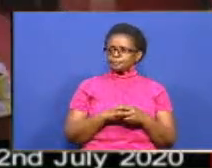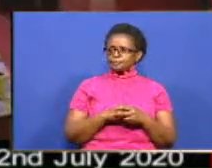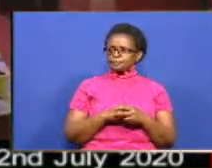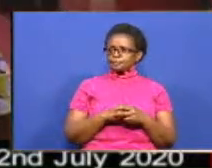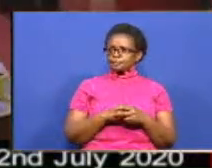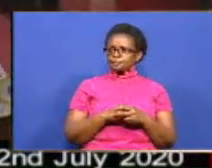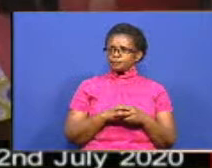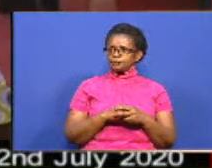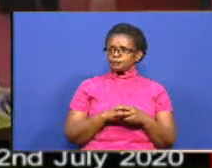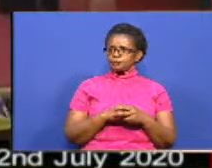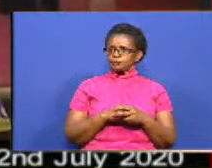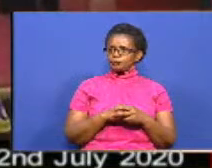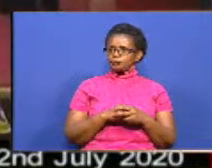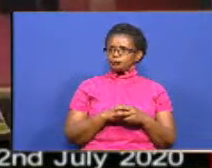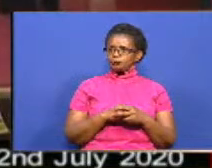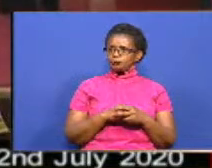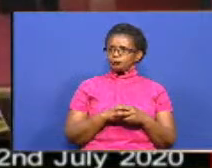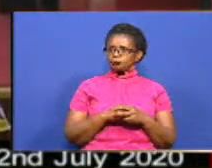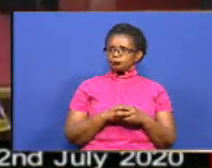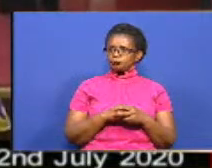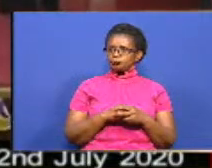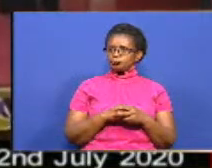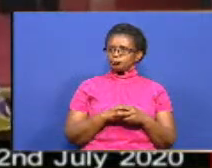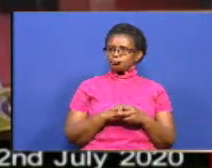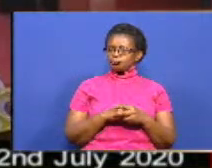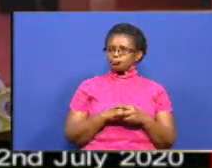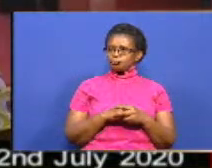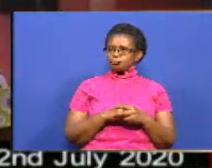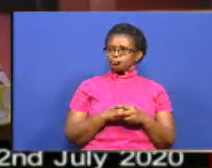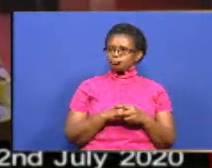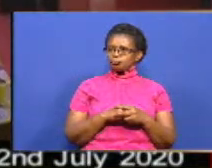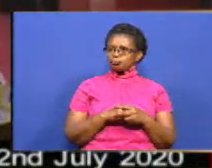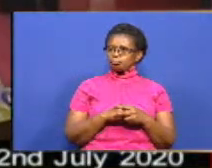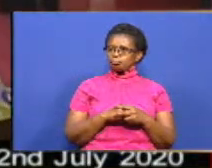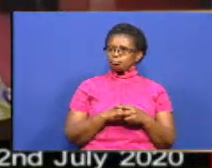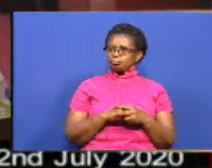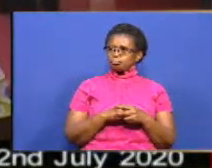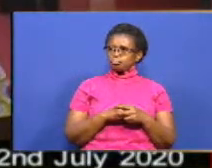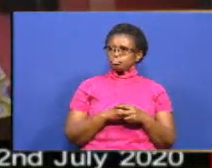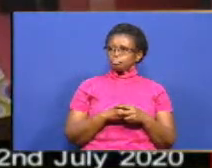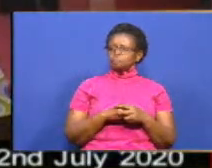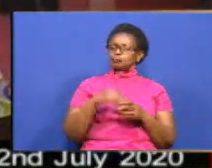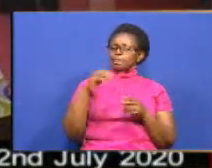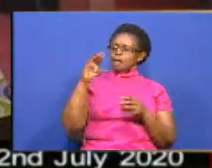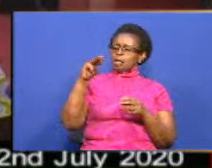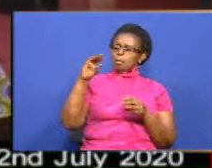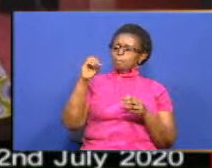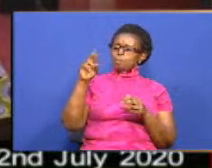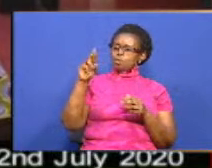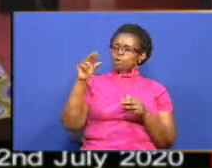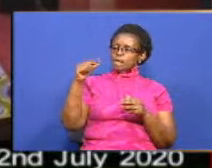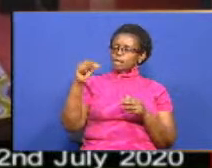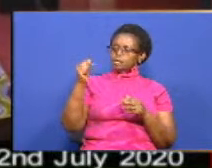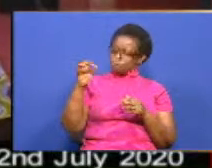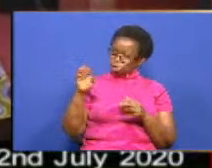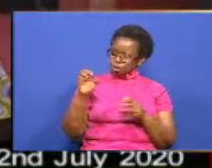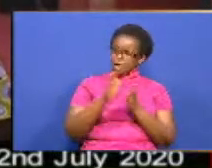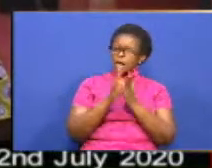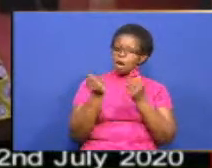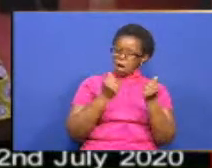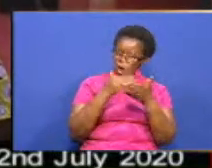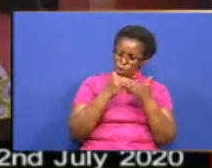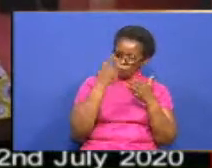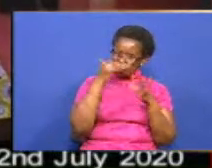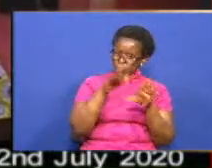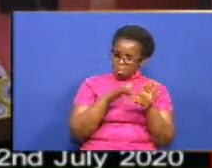The mortgage for members, mortgage and car loan for members and also for